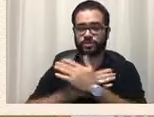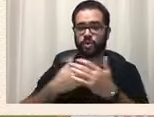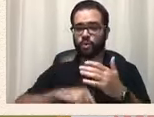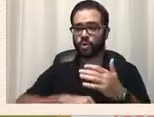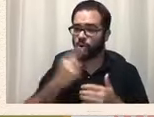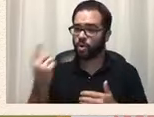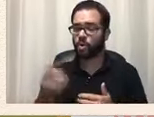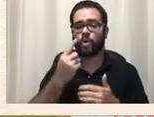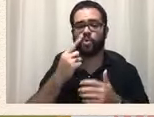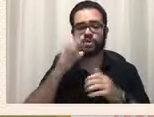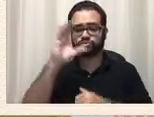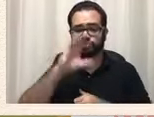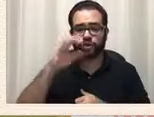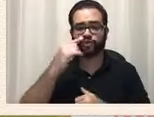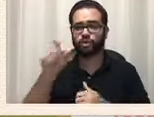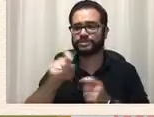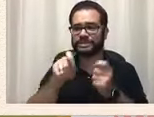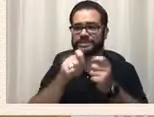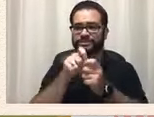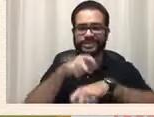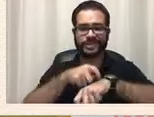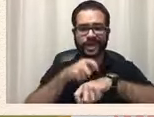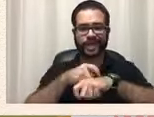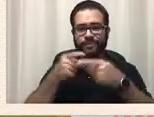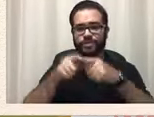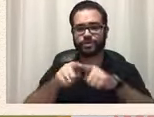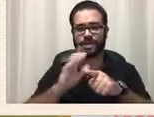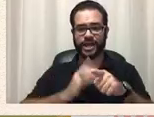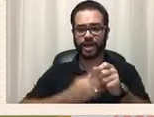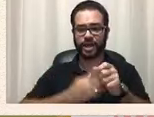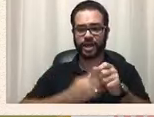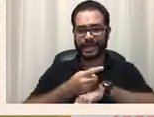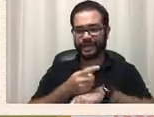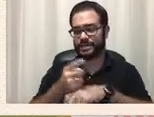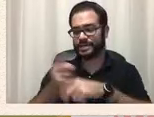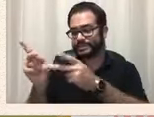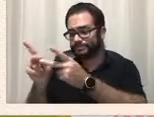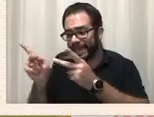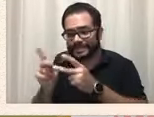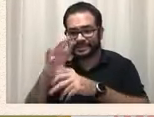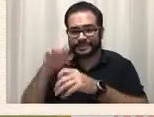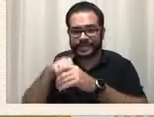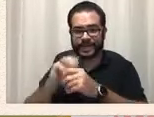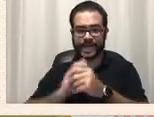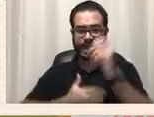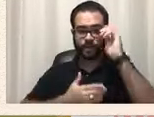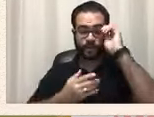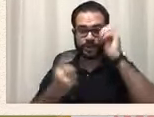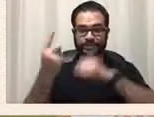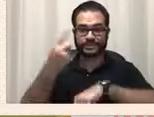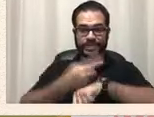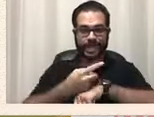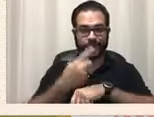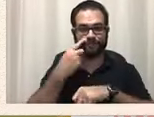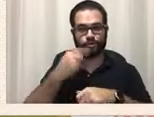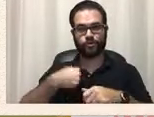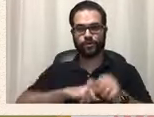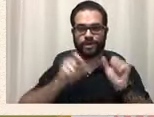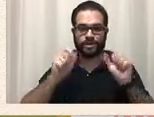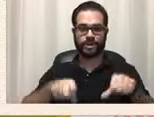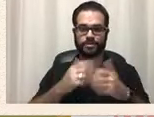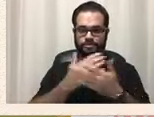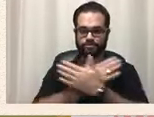days, spaces in our days that we can experience rest, moments that we can set aside to renew